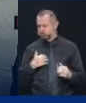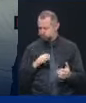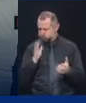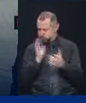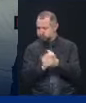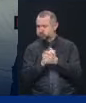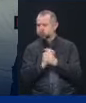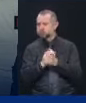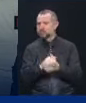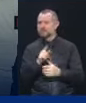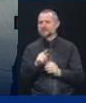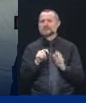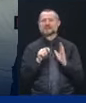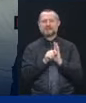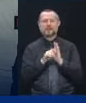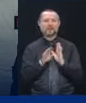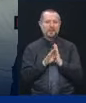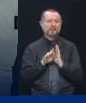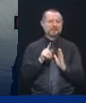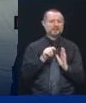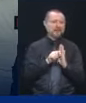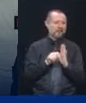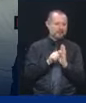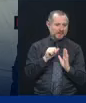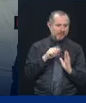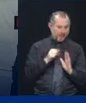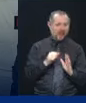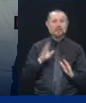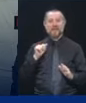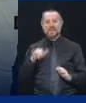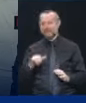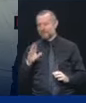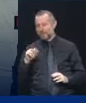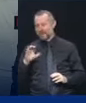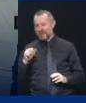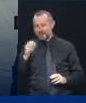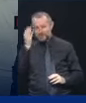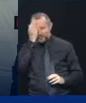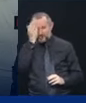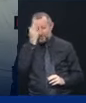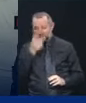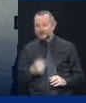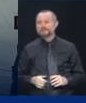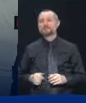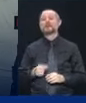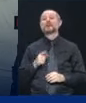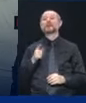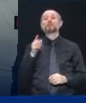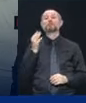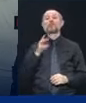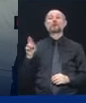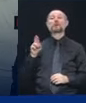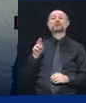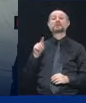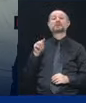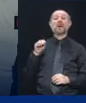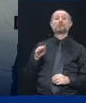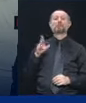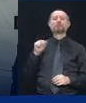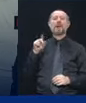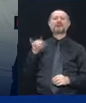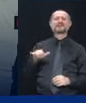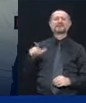Tampa Bay Buccaneers. They won big, they deserve it. Mr. Tom Brady, who has long been